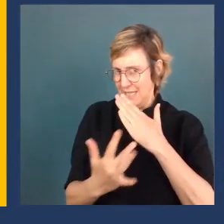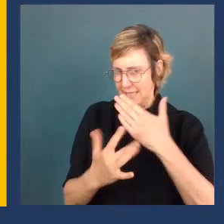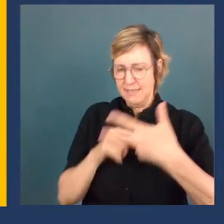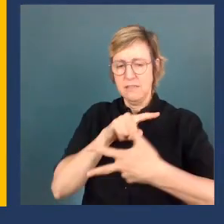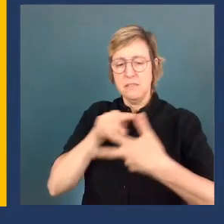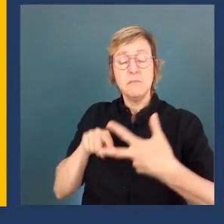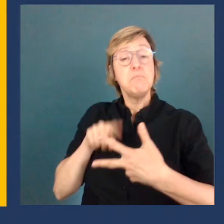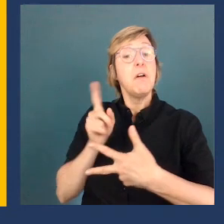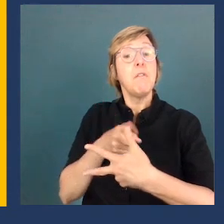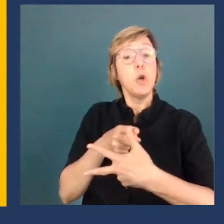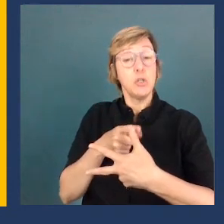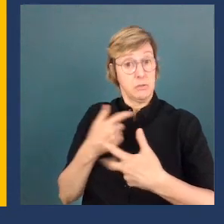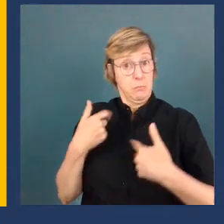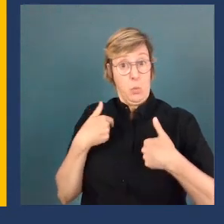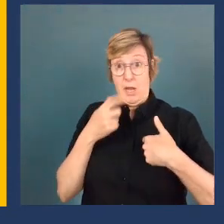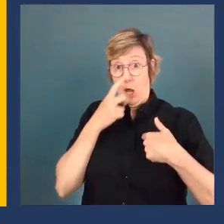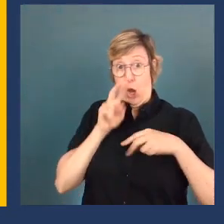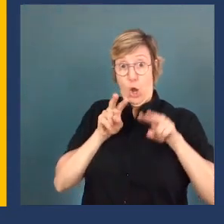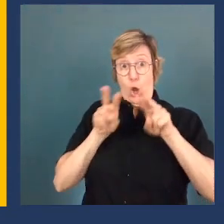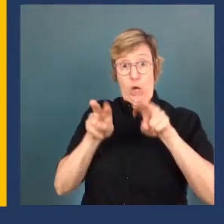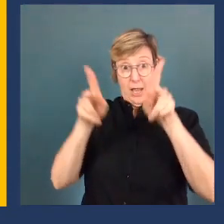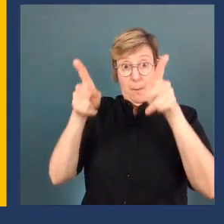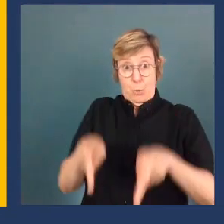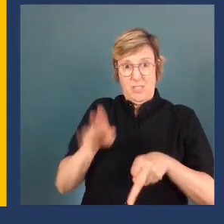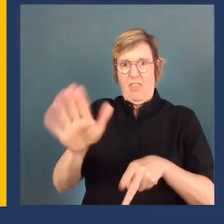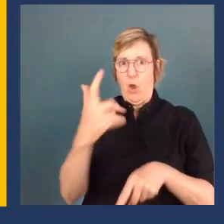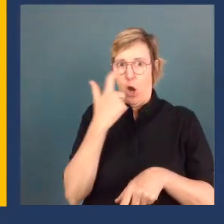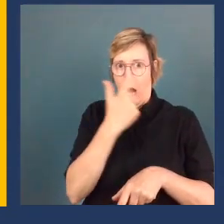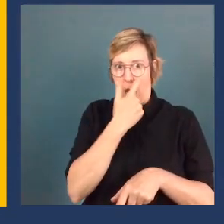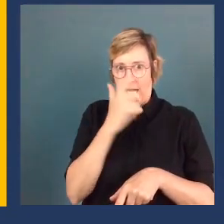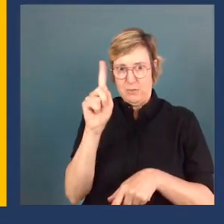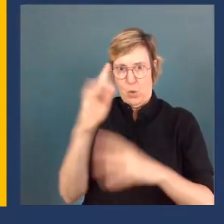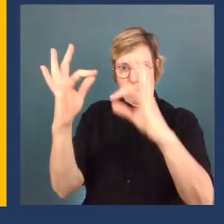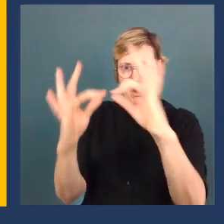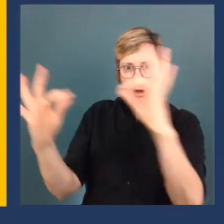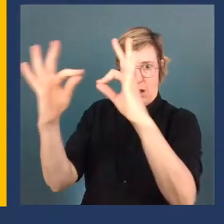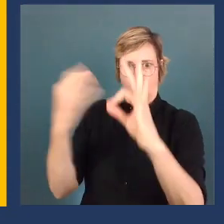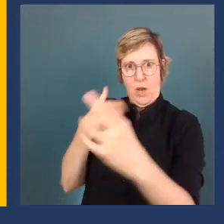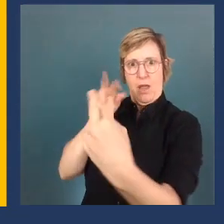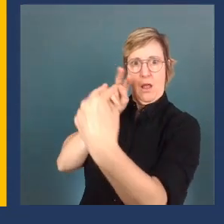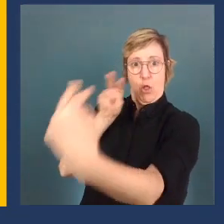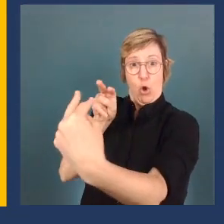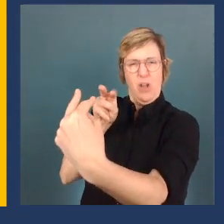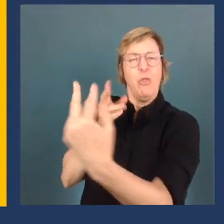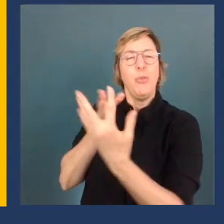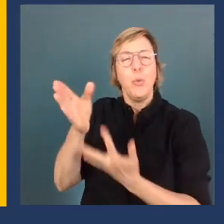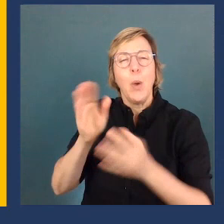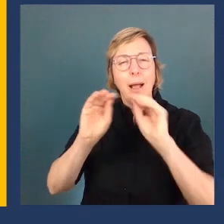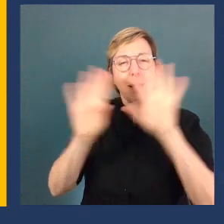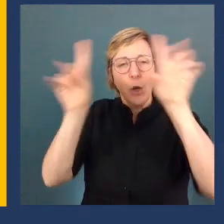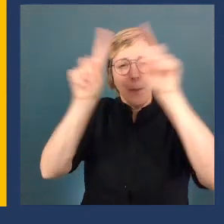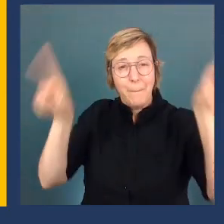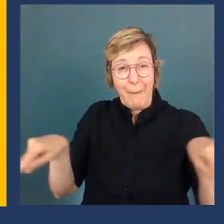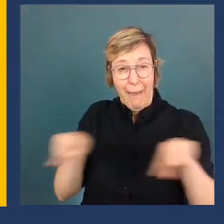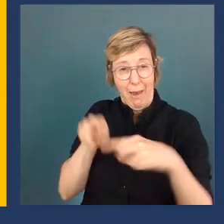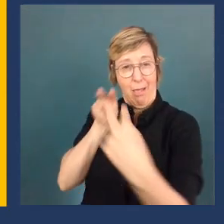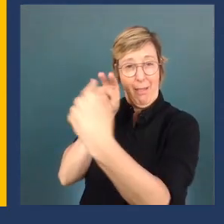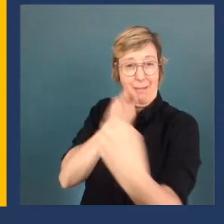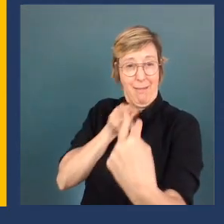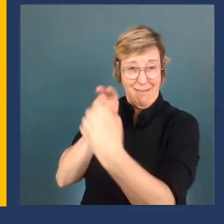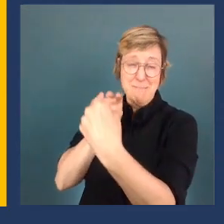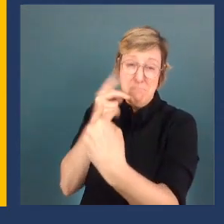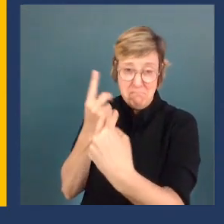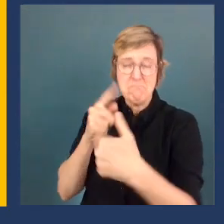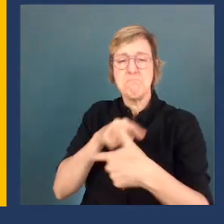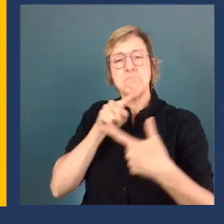direct observation, basically looking often through a translucent panel to see where someone else is looking. The second is a scleral coil,